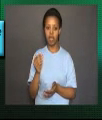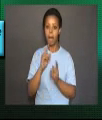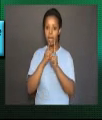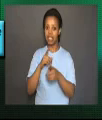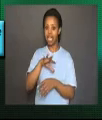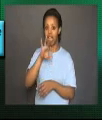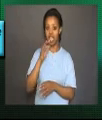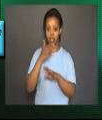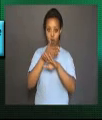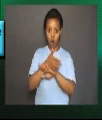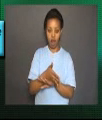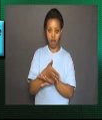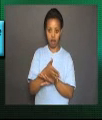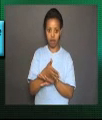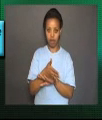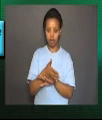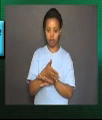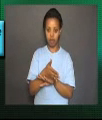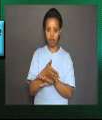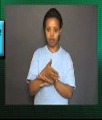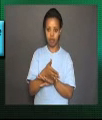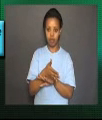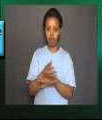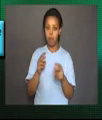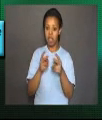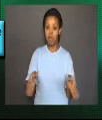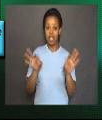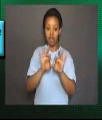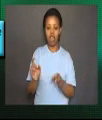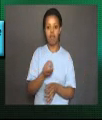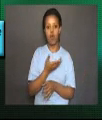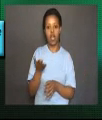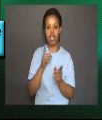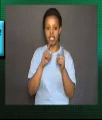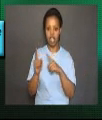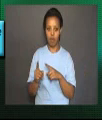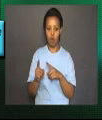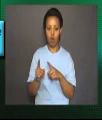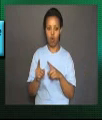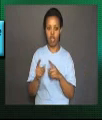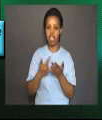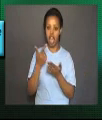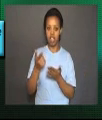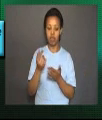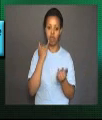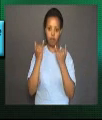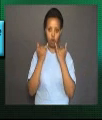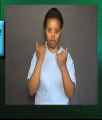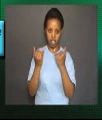answer. It would be important to know information like